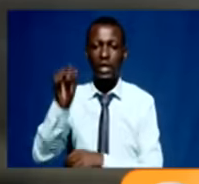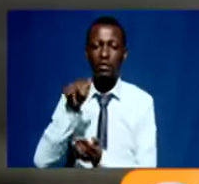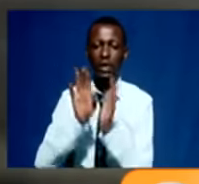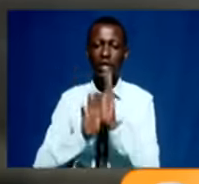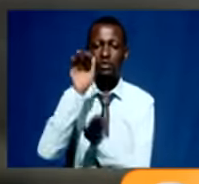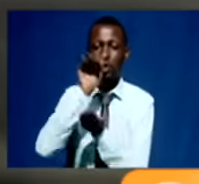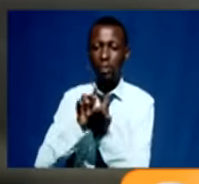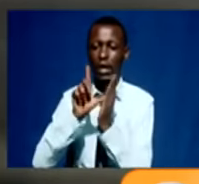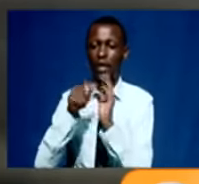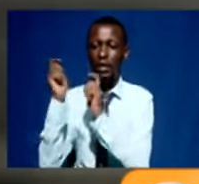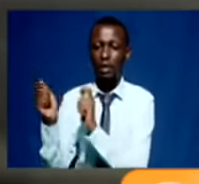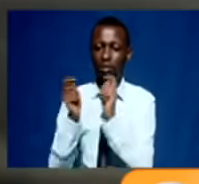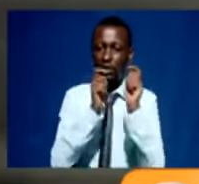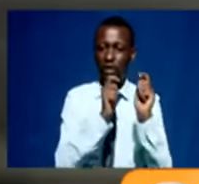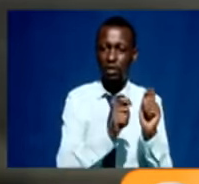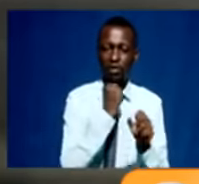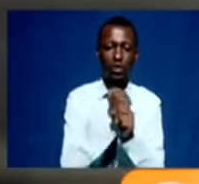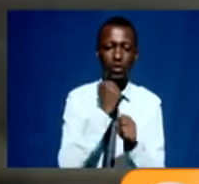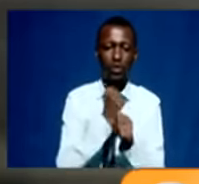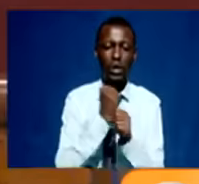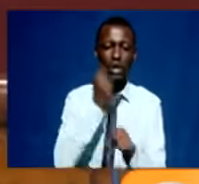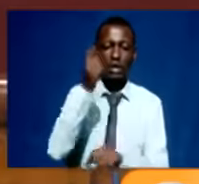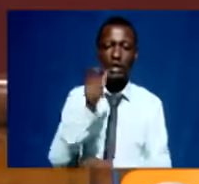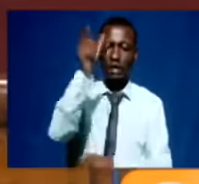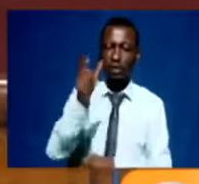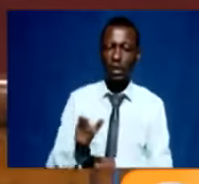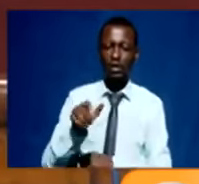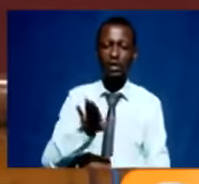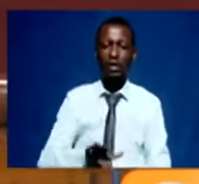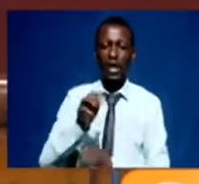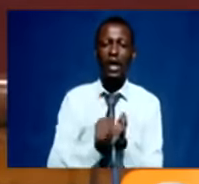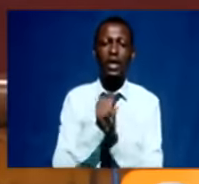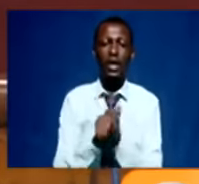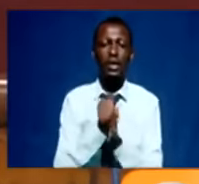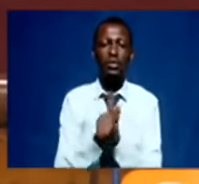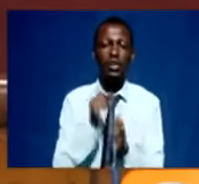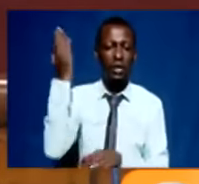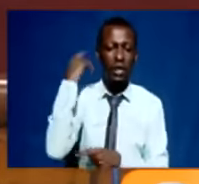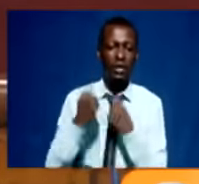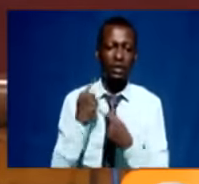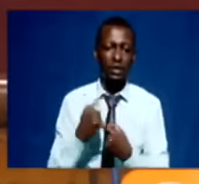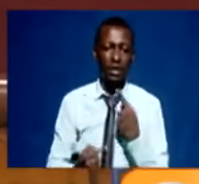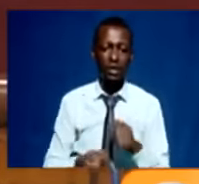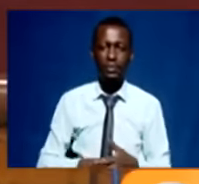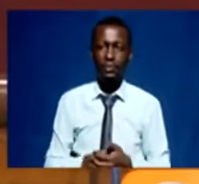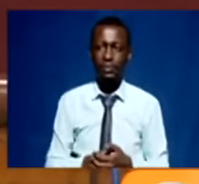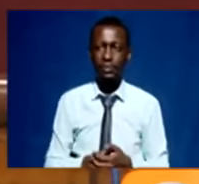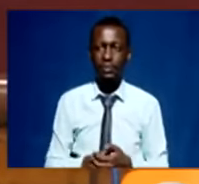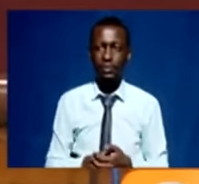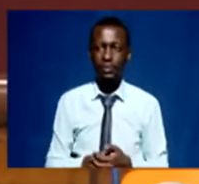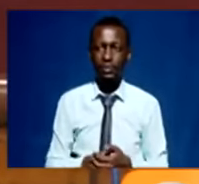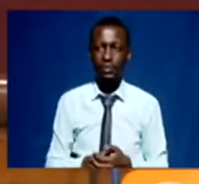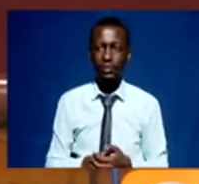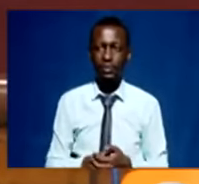transferred to serve as a presiding judge in Naivasha last year. Okay. If you want to know my workload, please